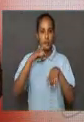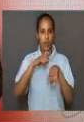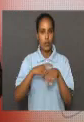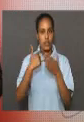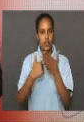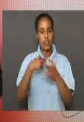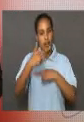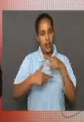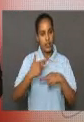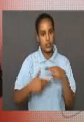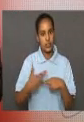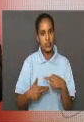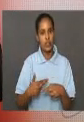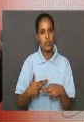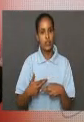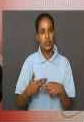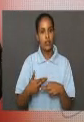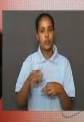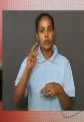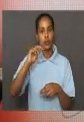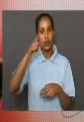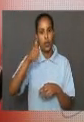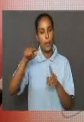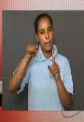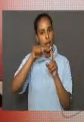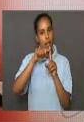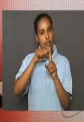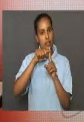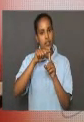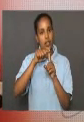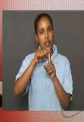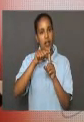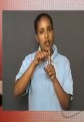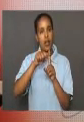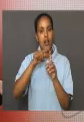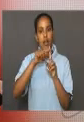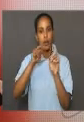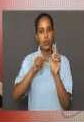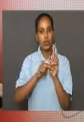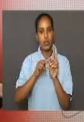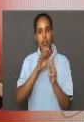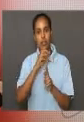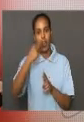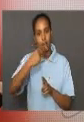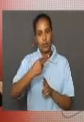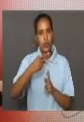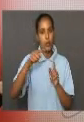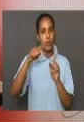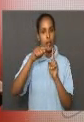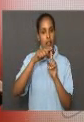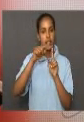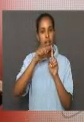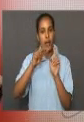During this reaction, sodium plus ions and hydrogen